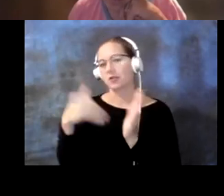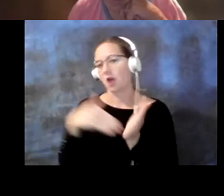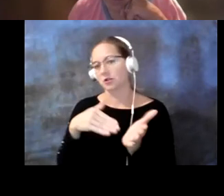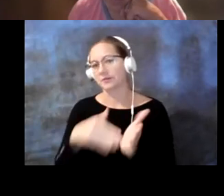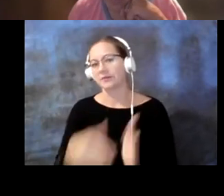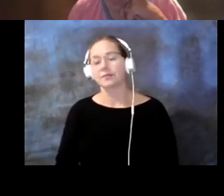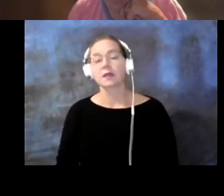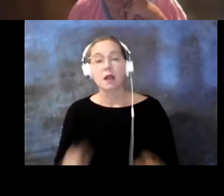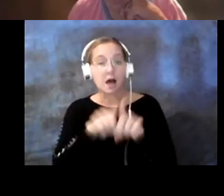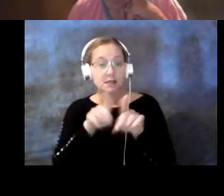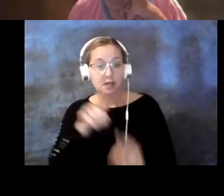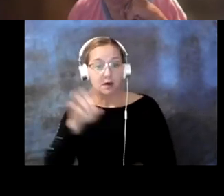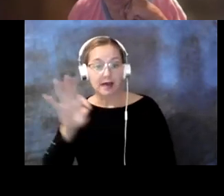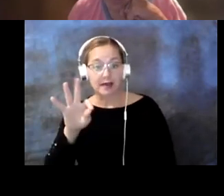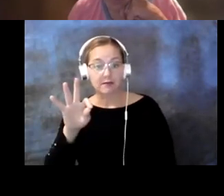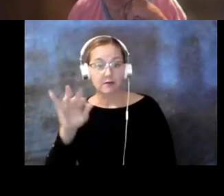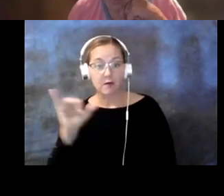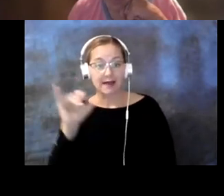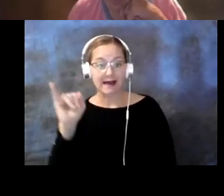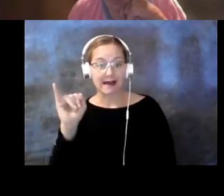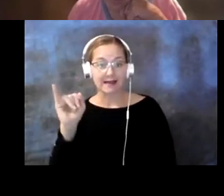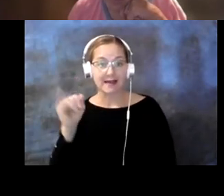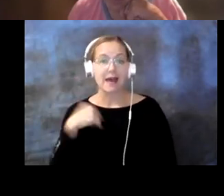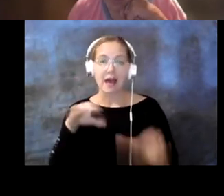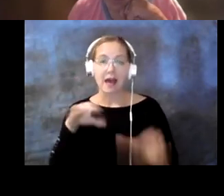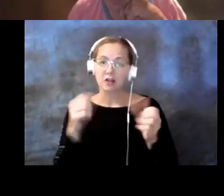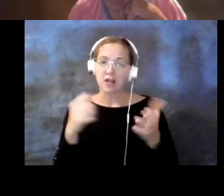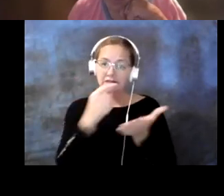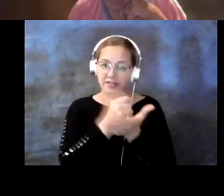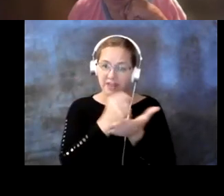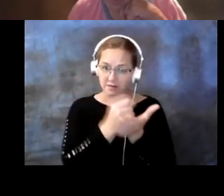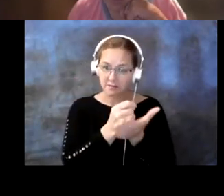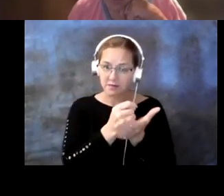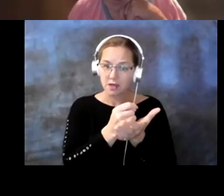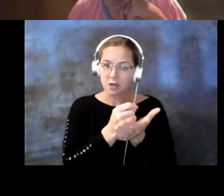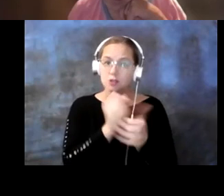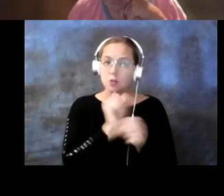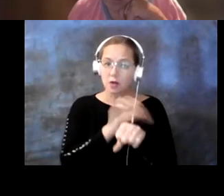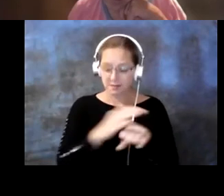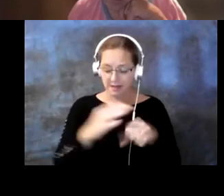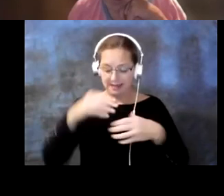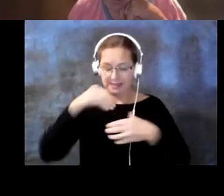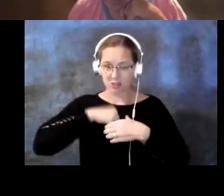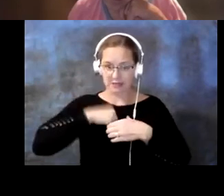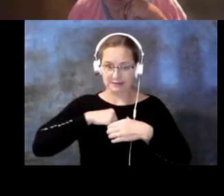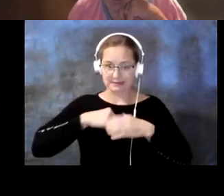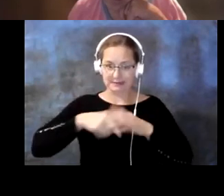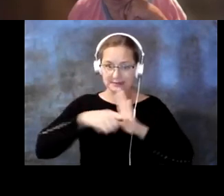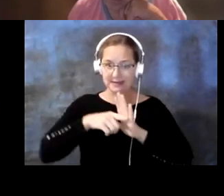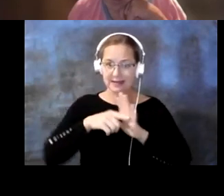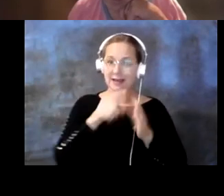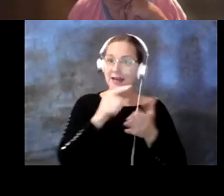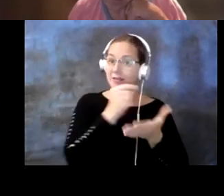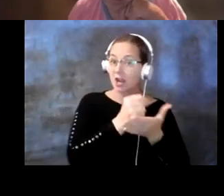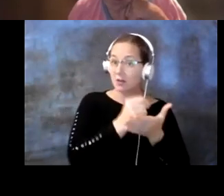someone else. And also, just as an FYI too, I've done a lot of therapy to work on my internalized ableism, and oftentimes therapists,